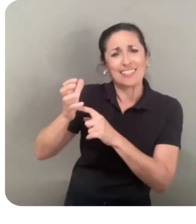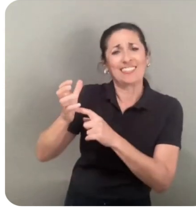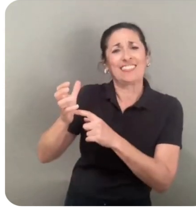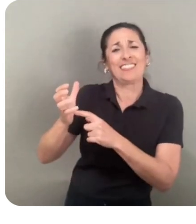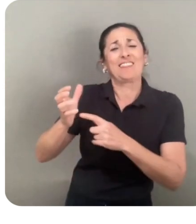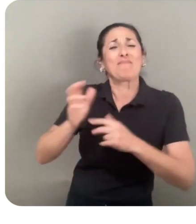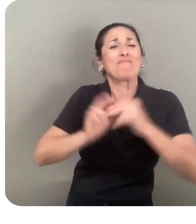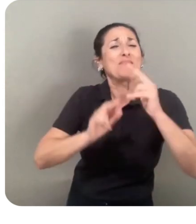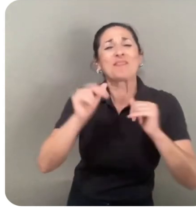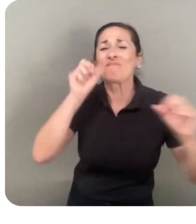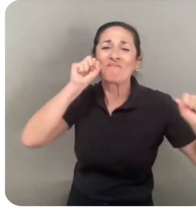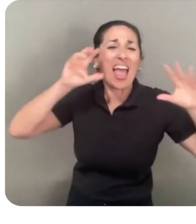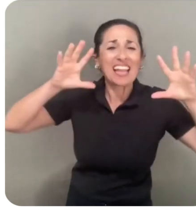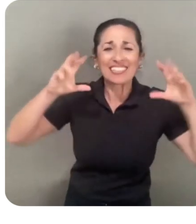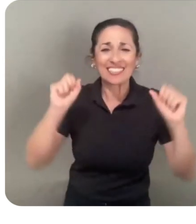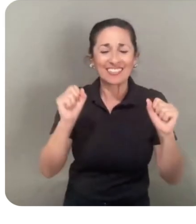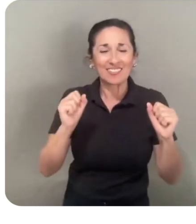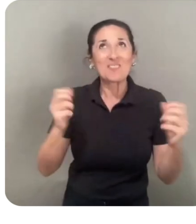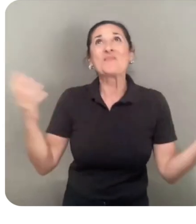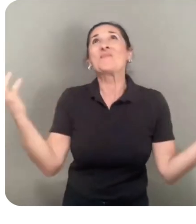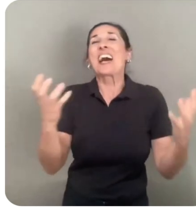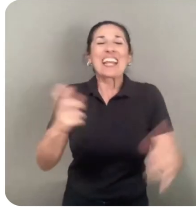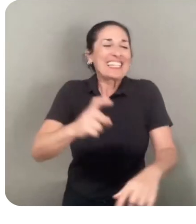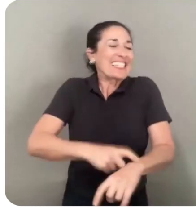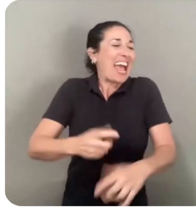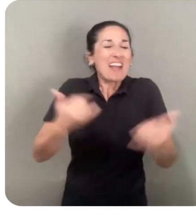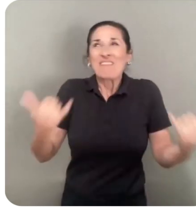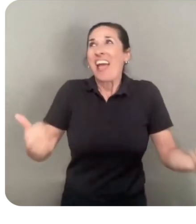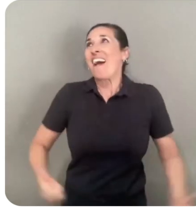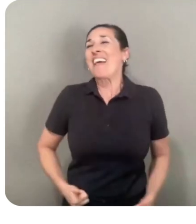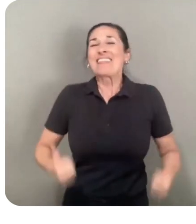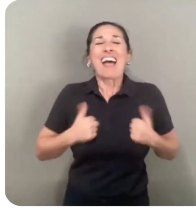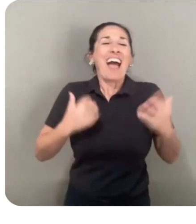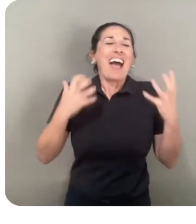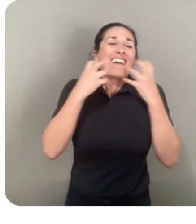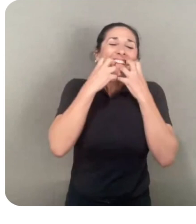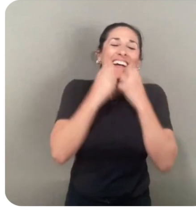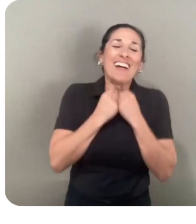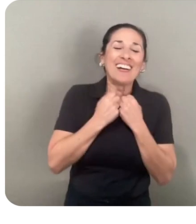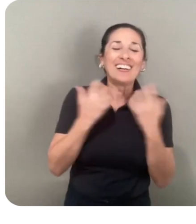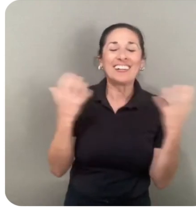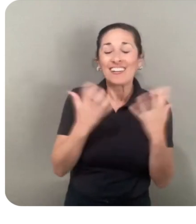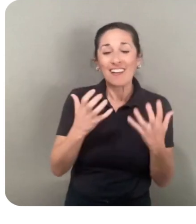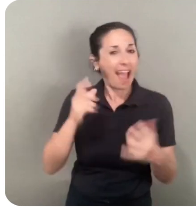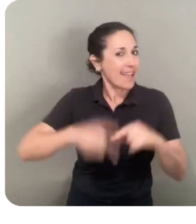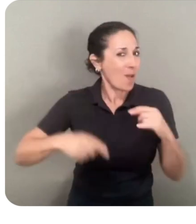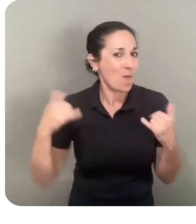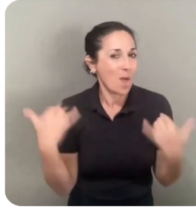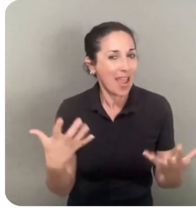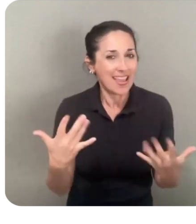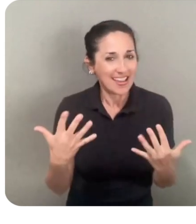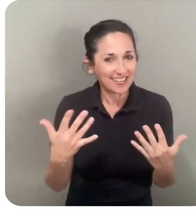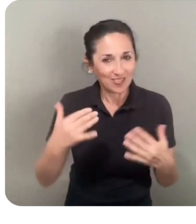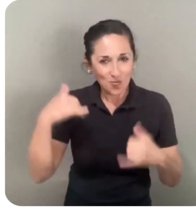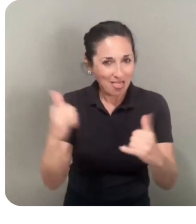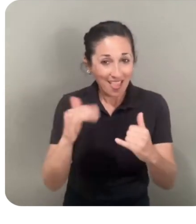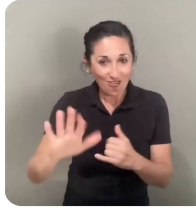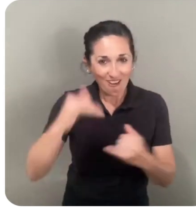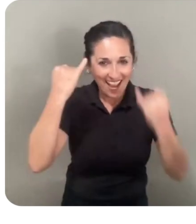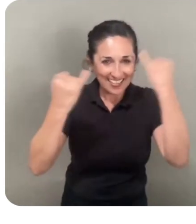magic. What a time to be alive! I can't wait to play your ideas. Thank you.